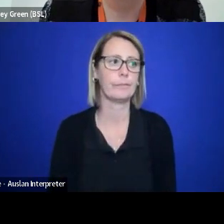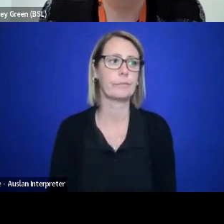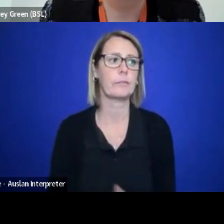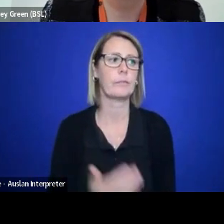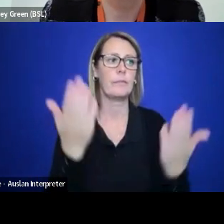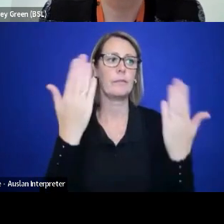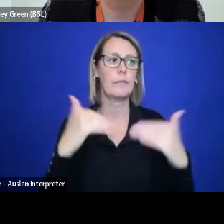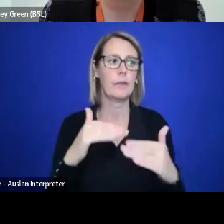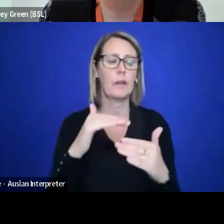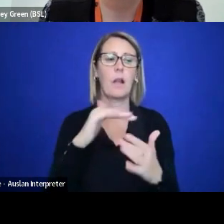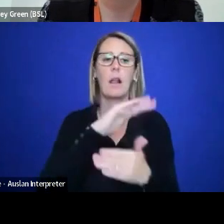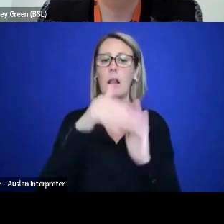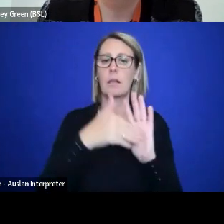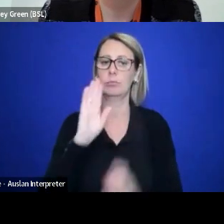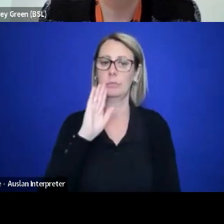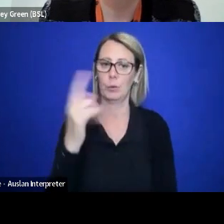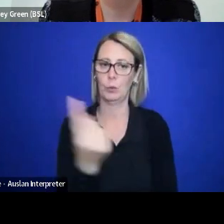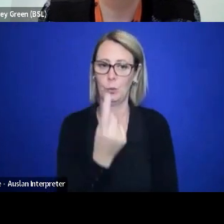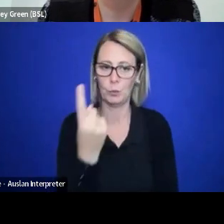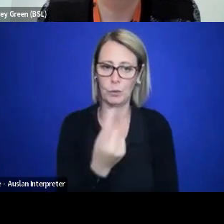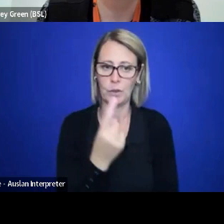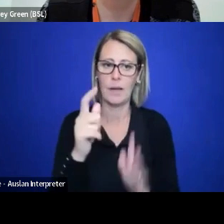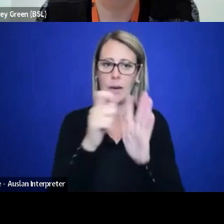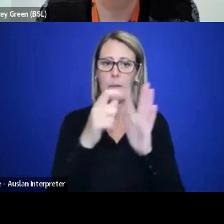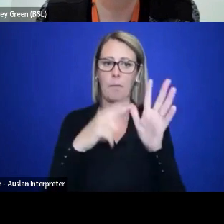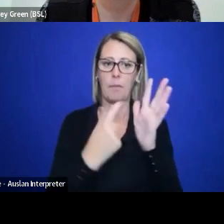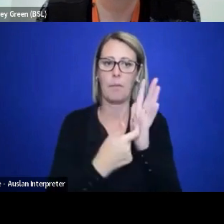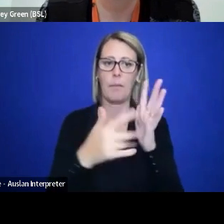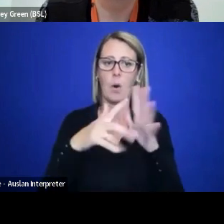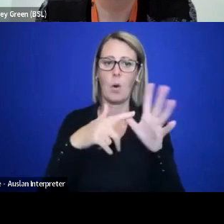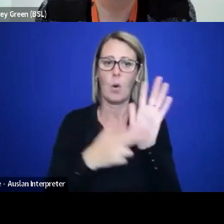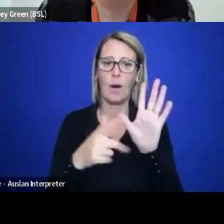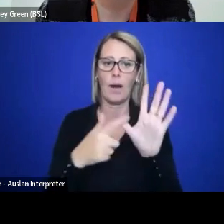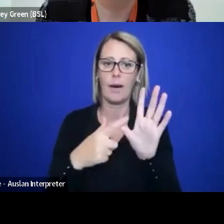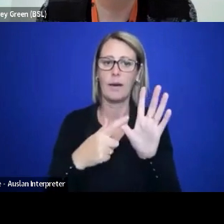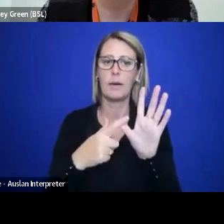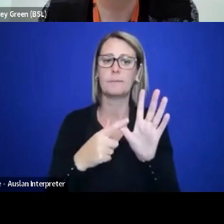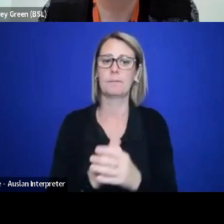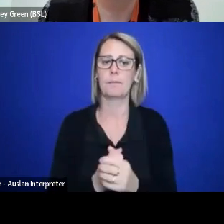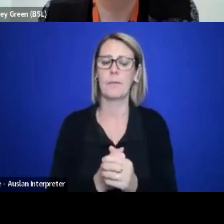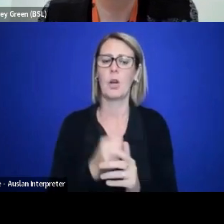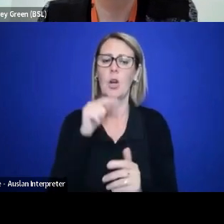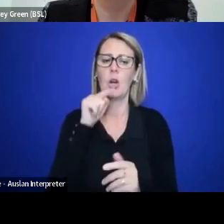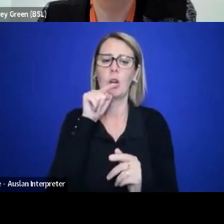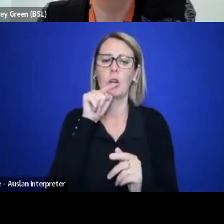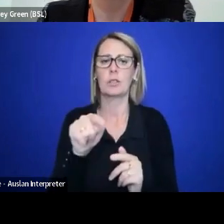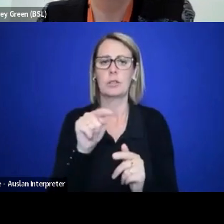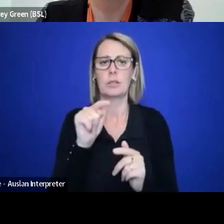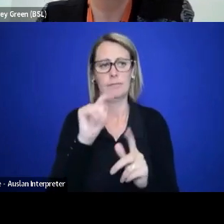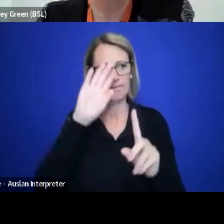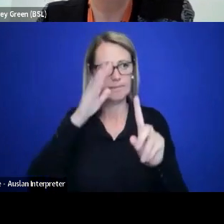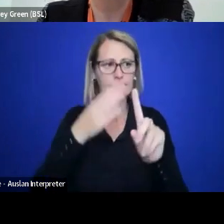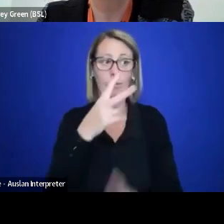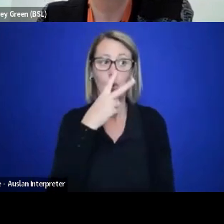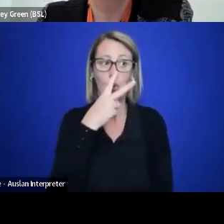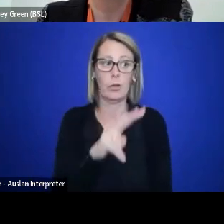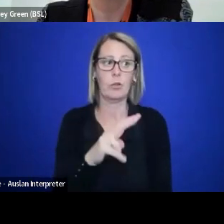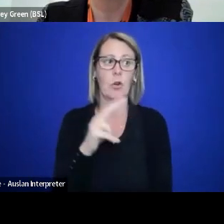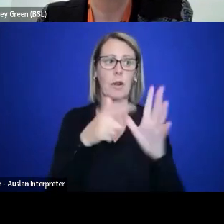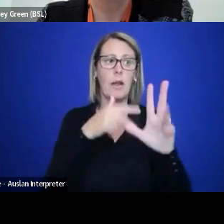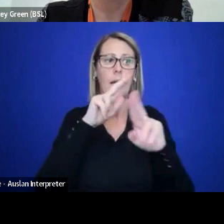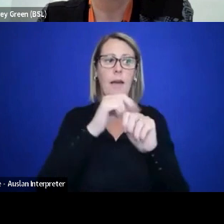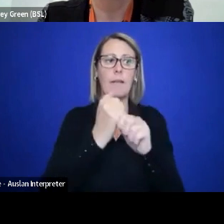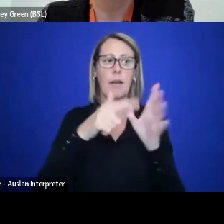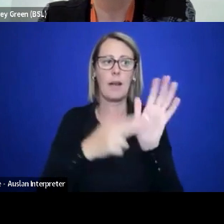final speaker for today is Pawana Ahmadzai. Pawana is an aspiring 20-year-old Afghan